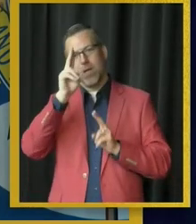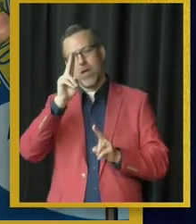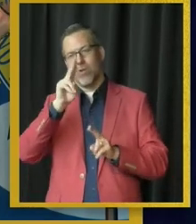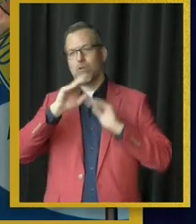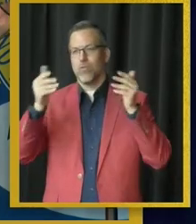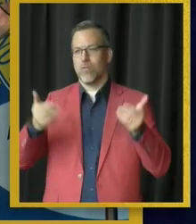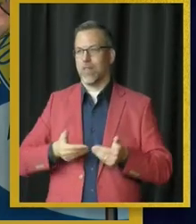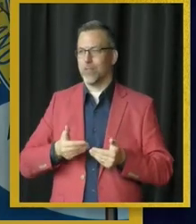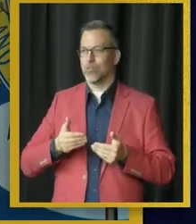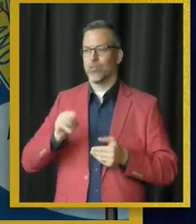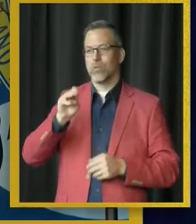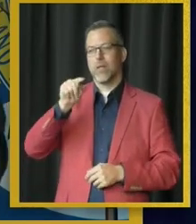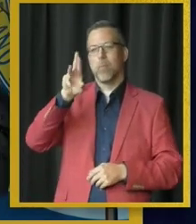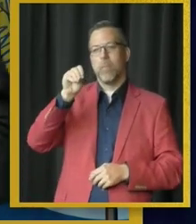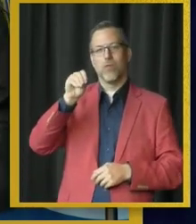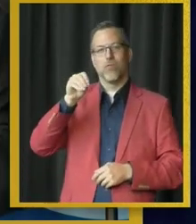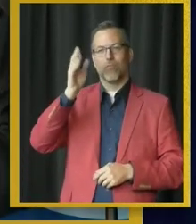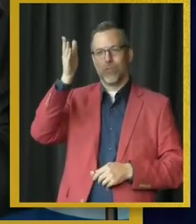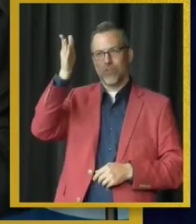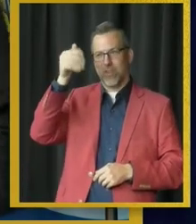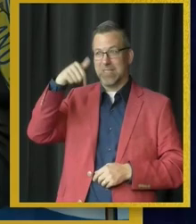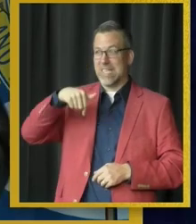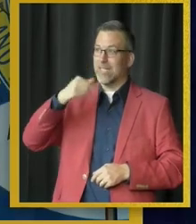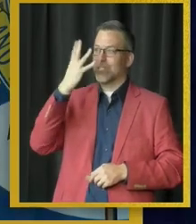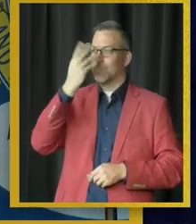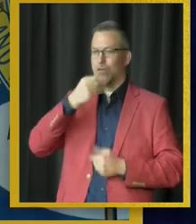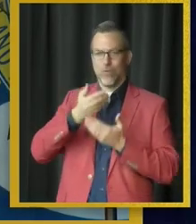this beautiful new school in Bellevue.